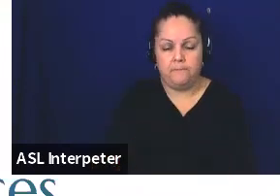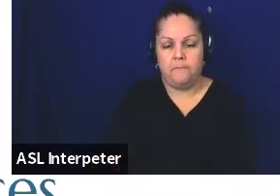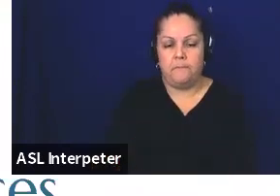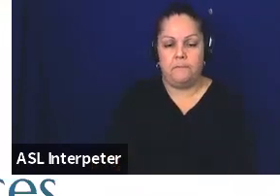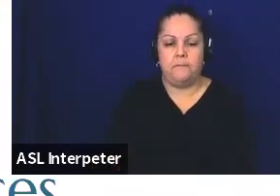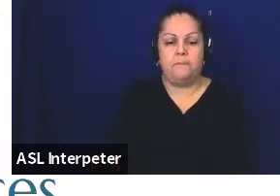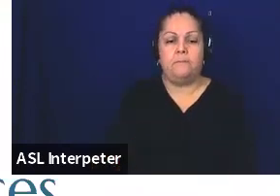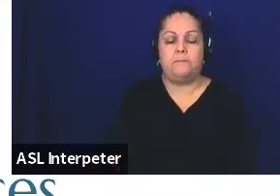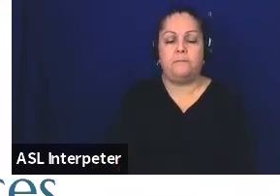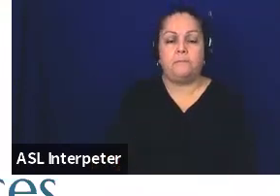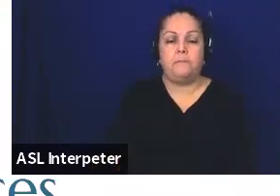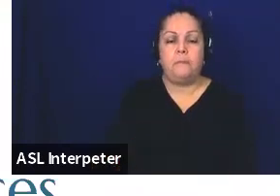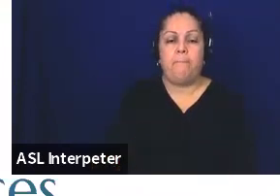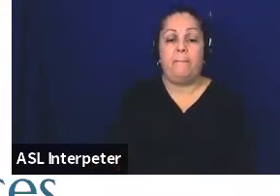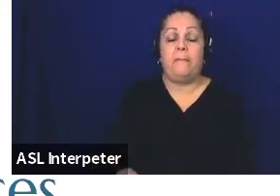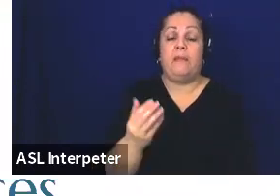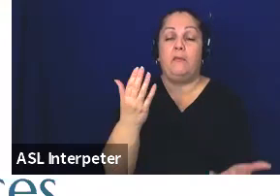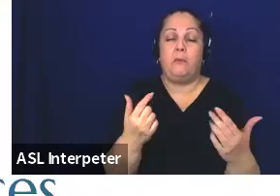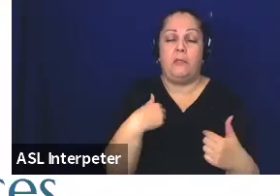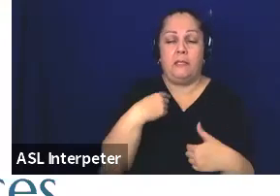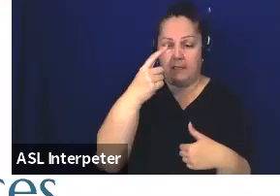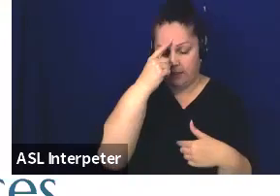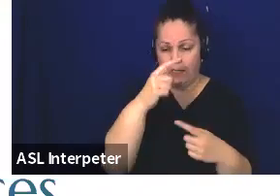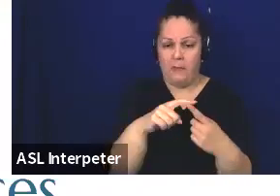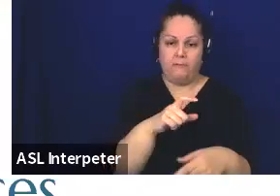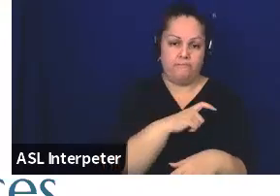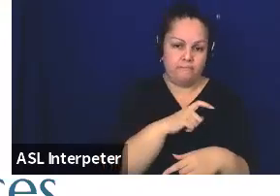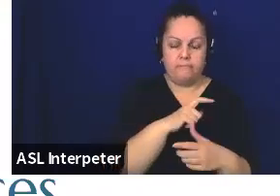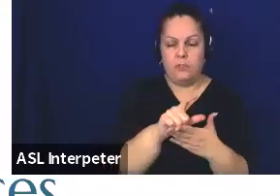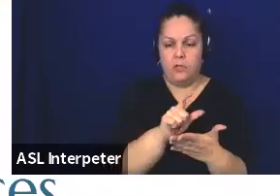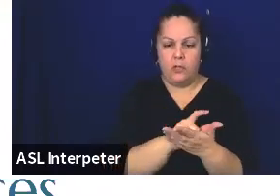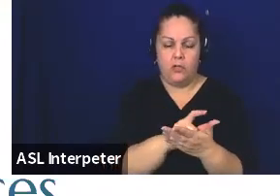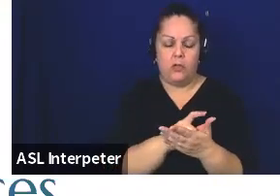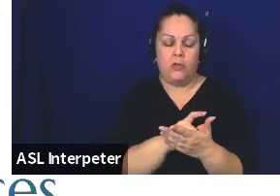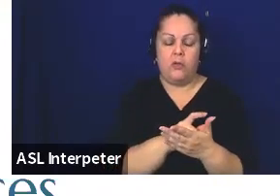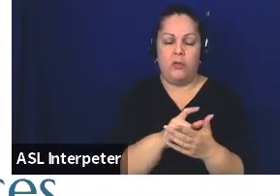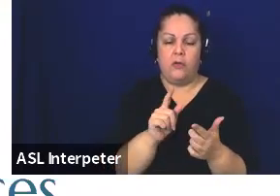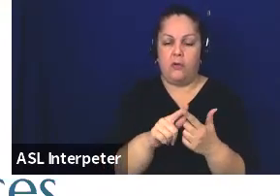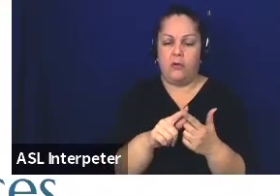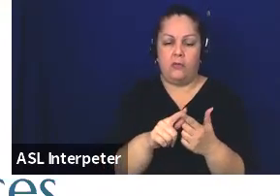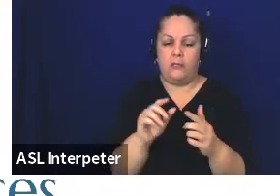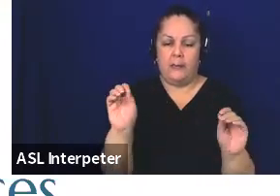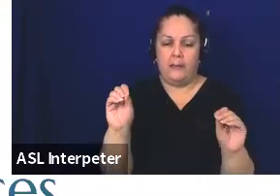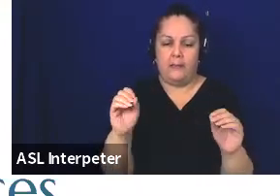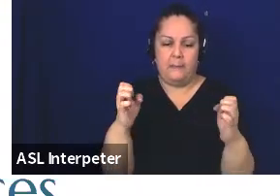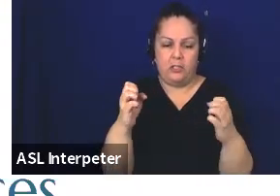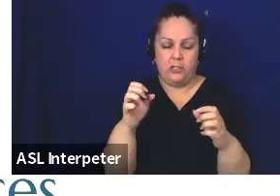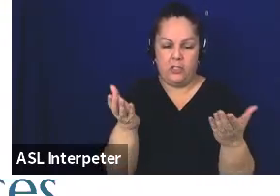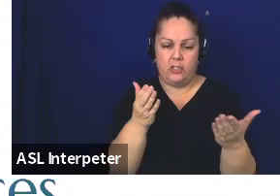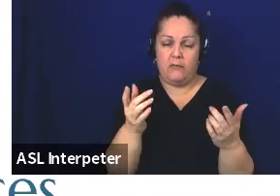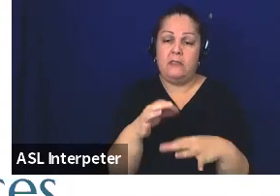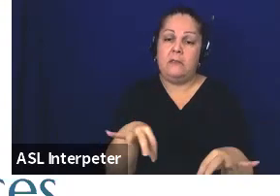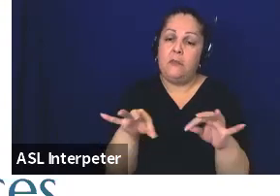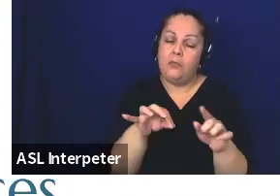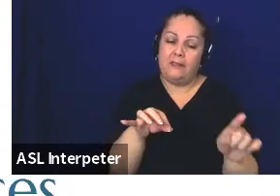And when we're thinking of the involvement of law enforcement or emergency services, it's incredibly important to practice informed consent with